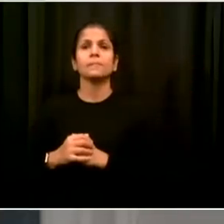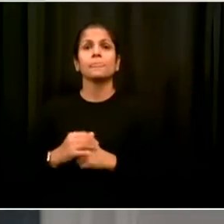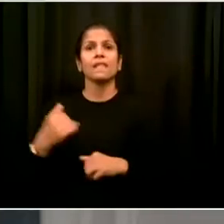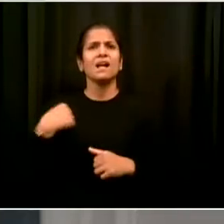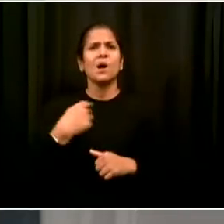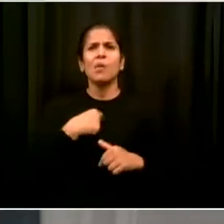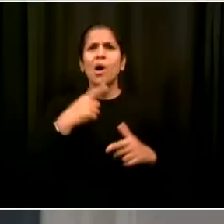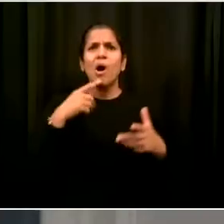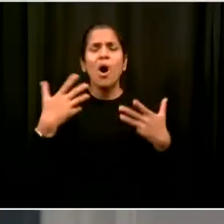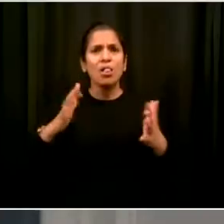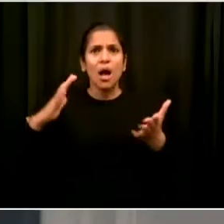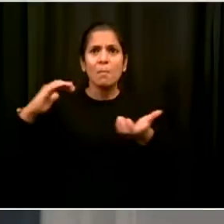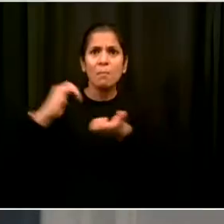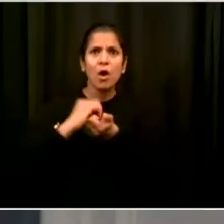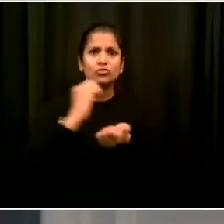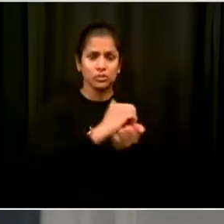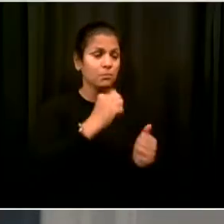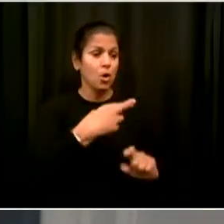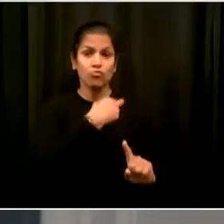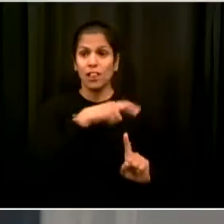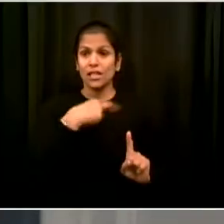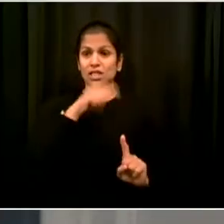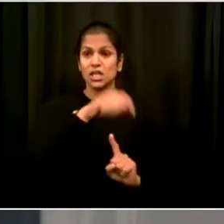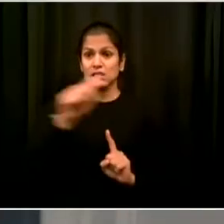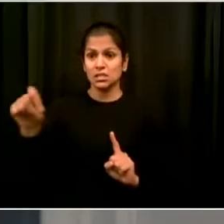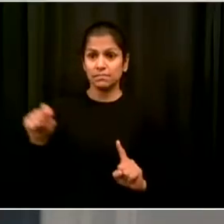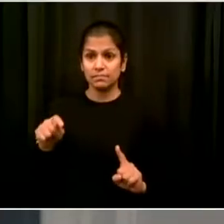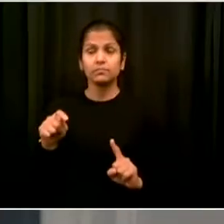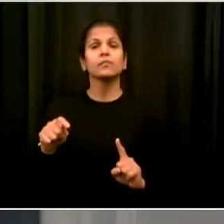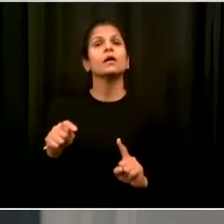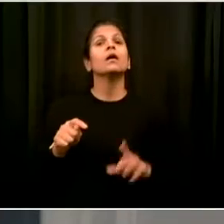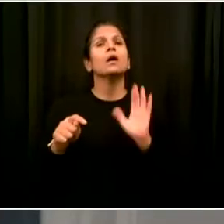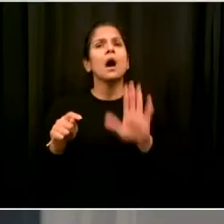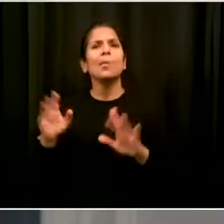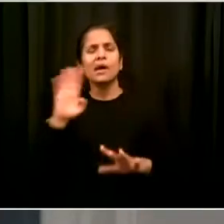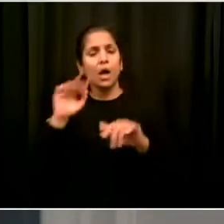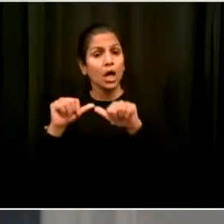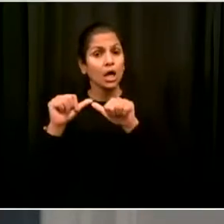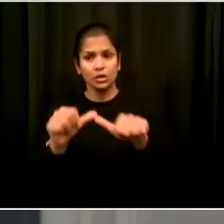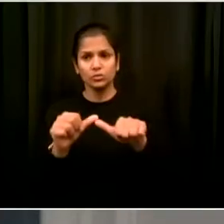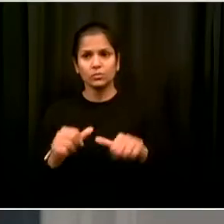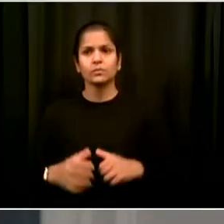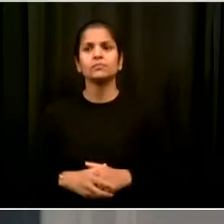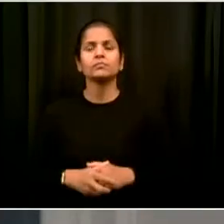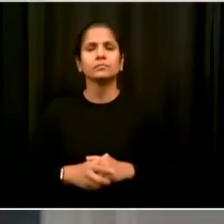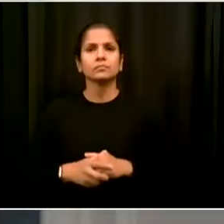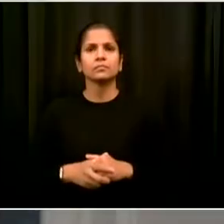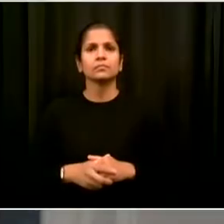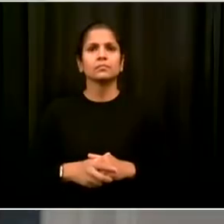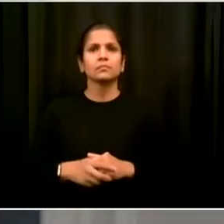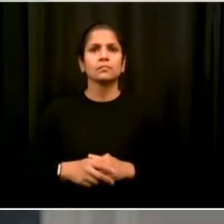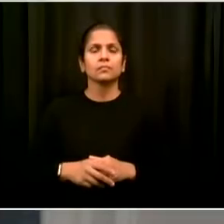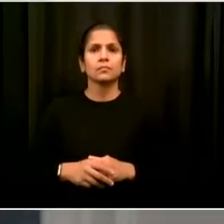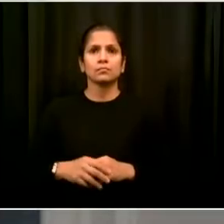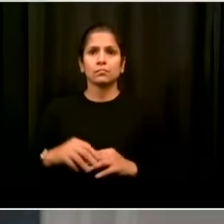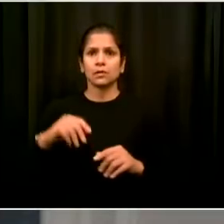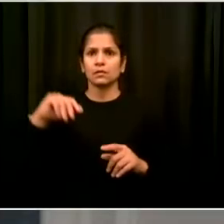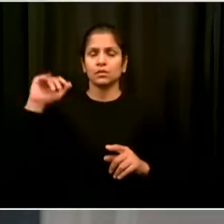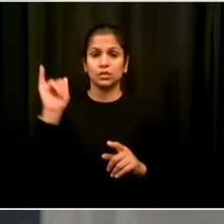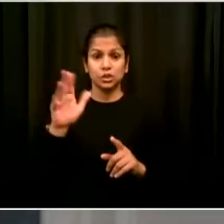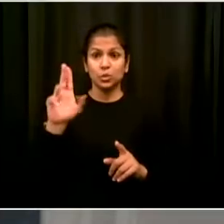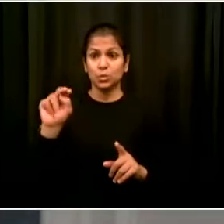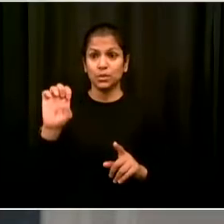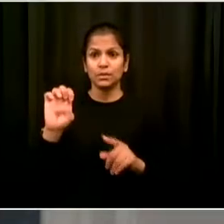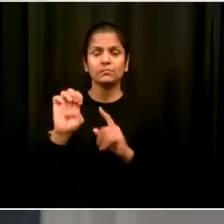to do so. Last June, as the mayor had mentioned, when the coronavirus was devastating Black and Brown communities, City Hall created a